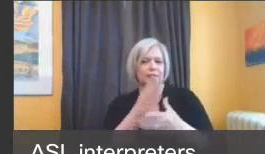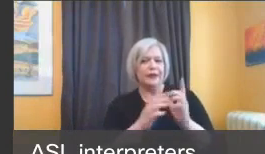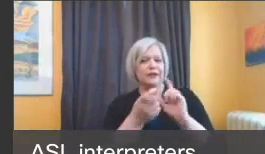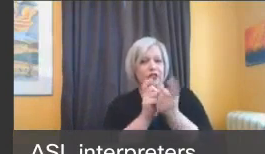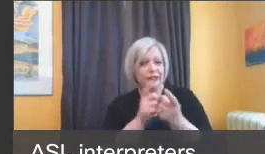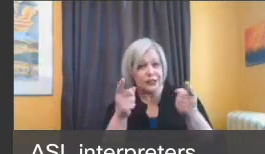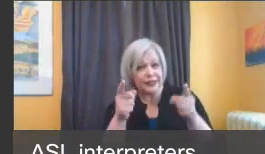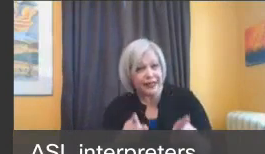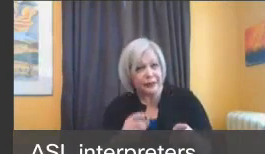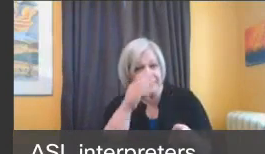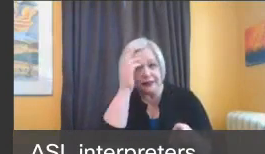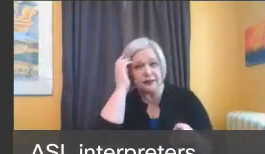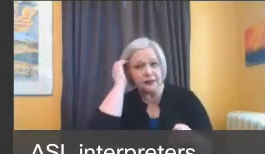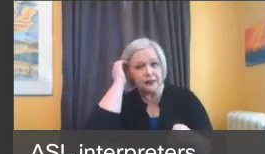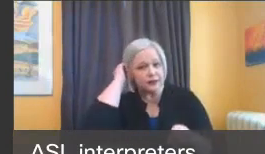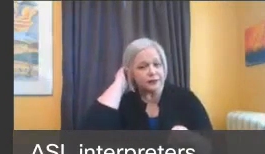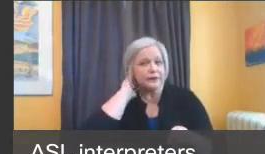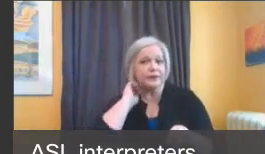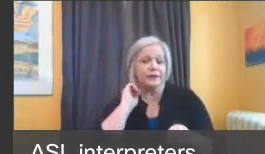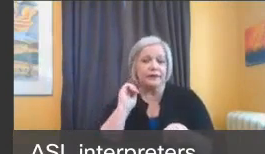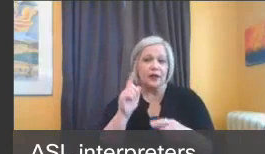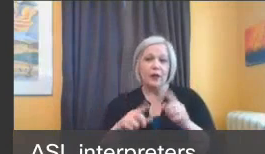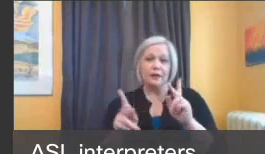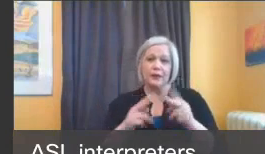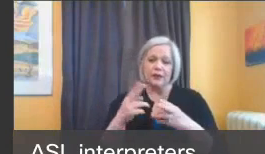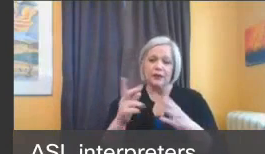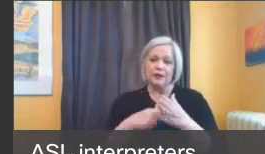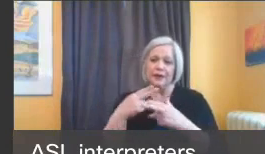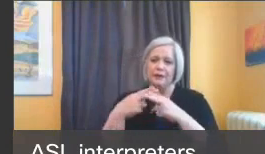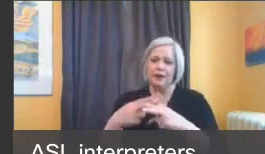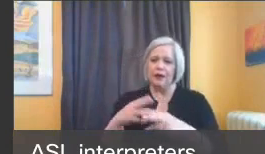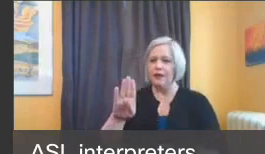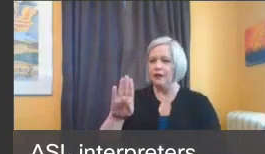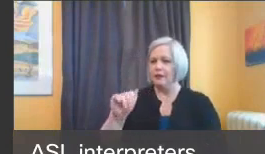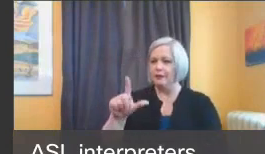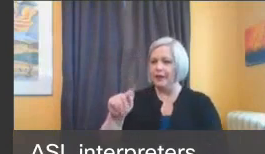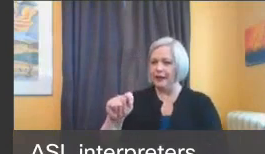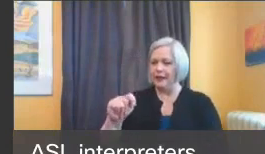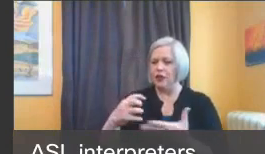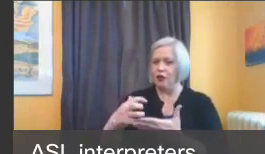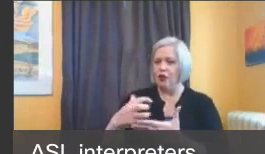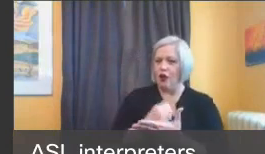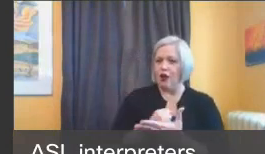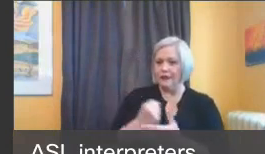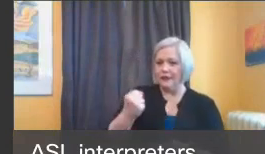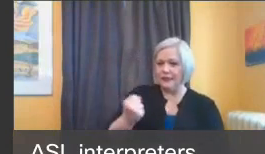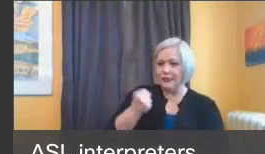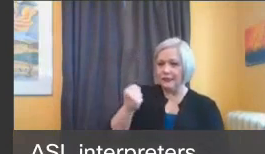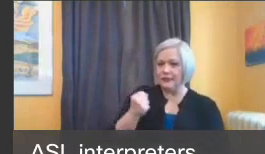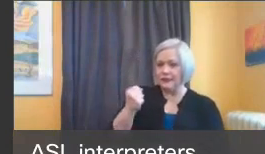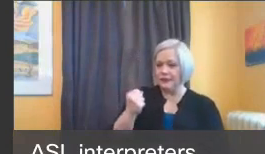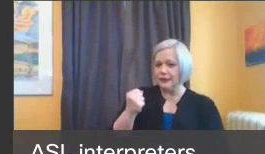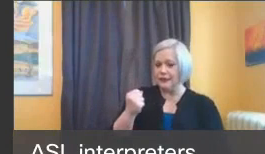terms of what people sometimes refer to as ballot harvesting, that in some communities there's